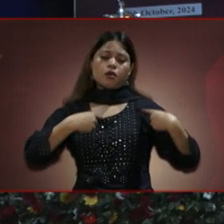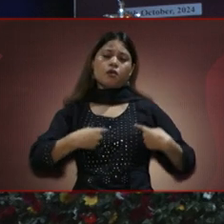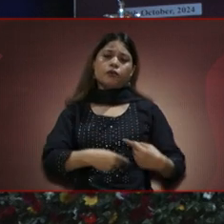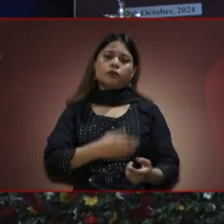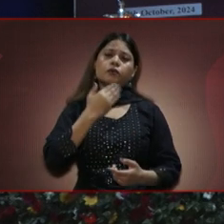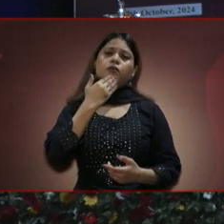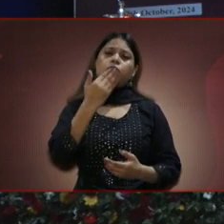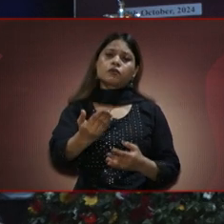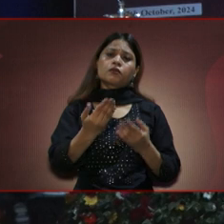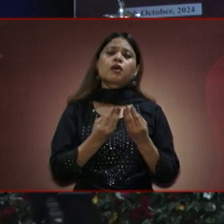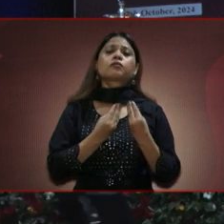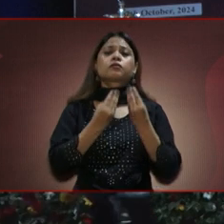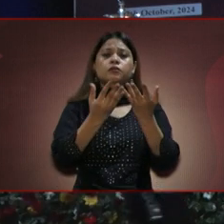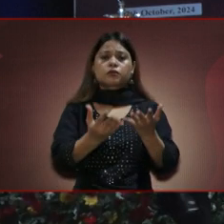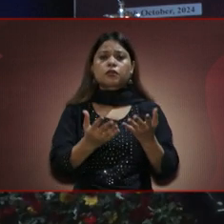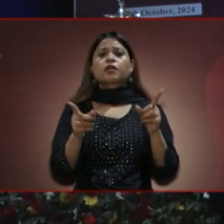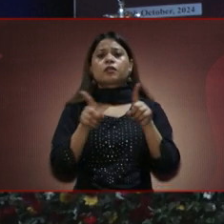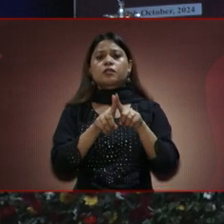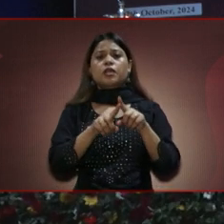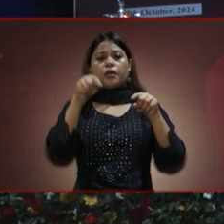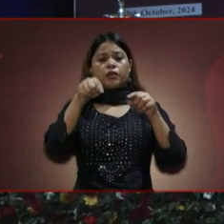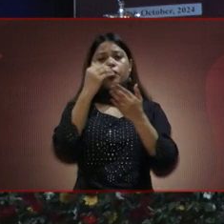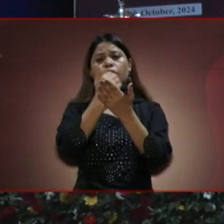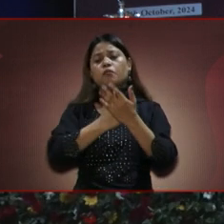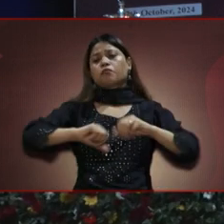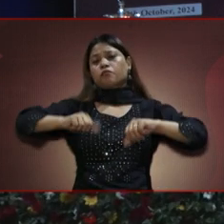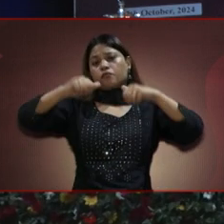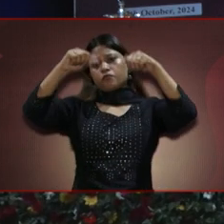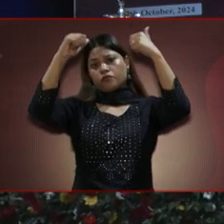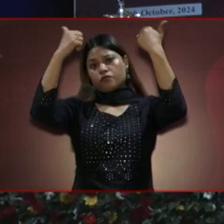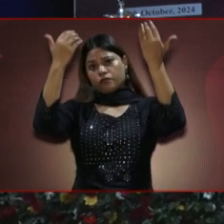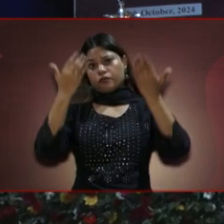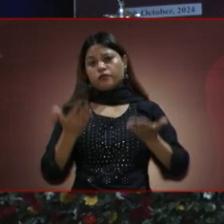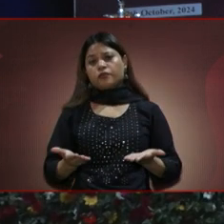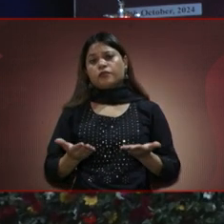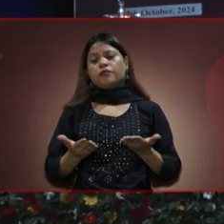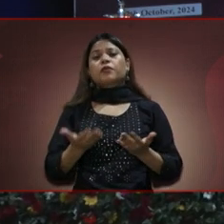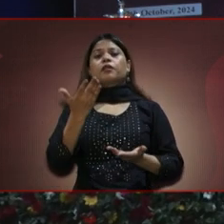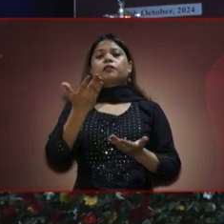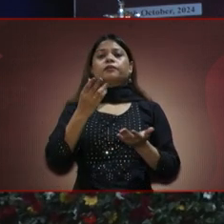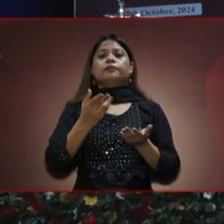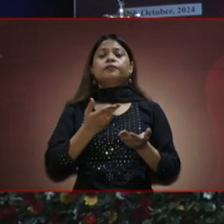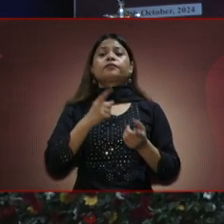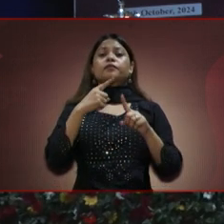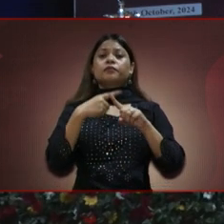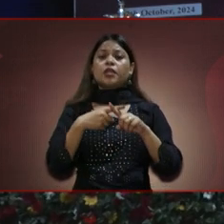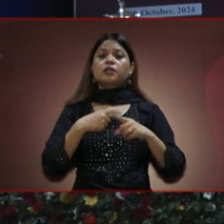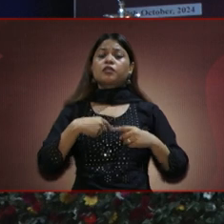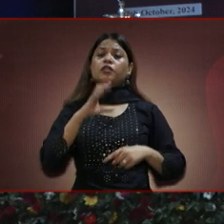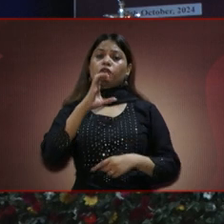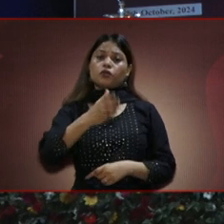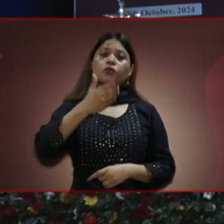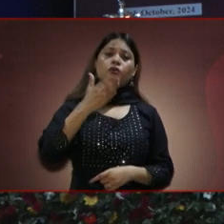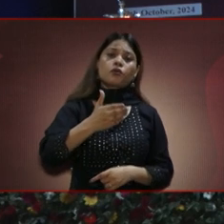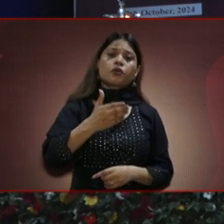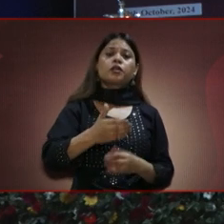all those who have contributed to today's success. First and foremost, I would like to thank and extend our deep appreciation to